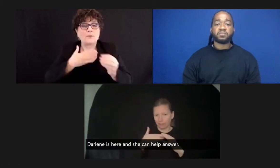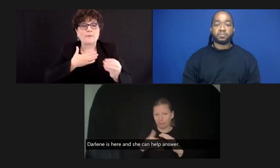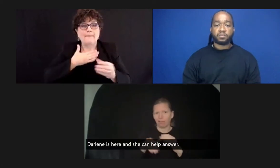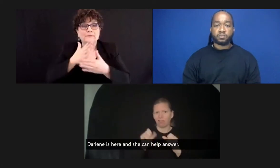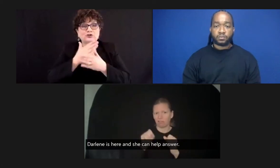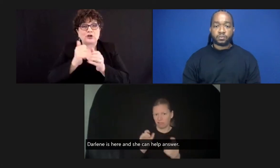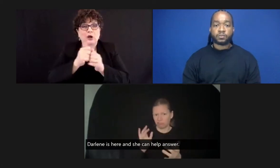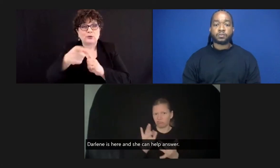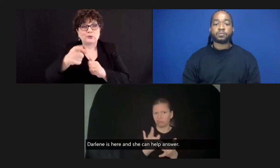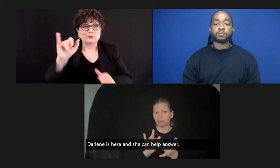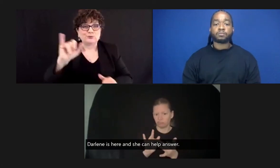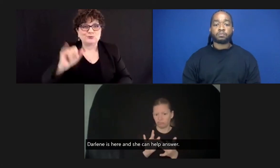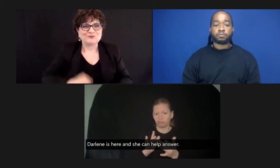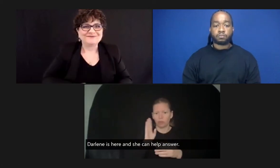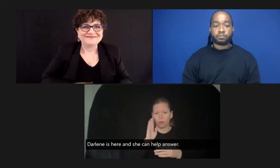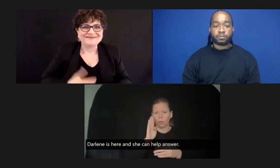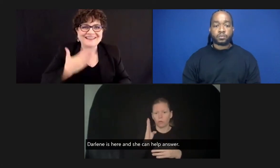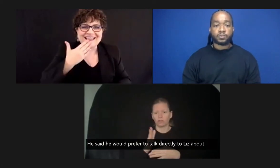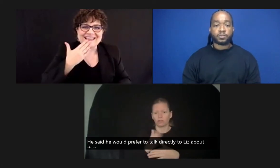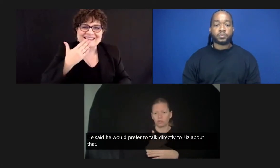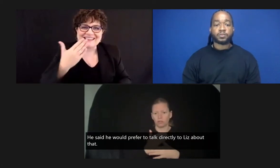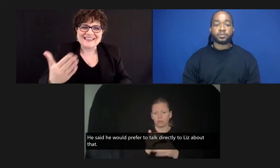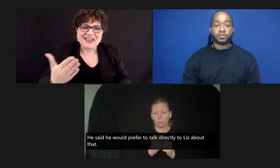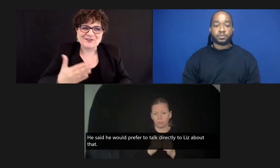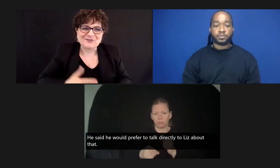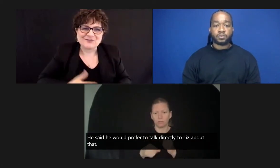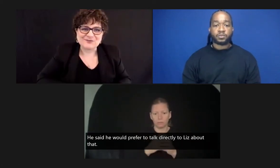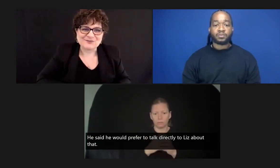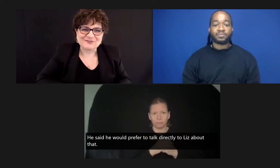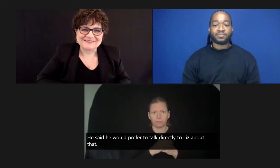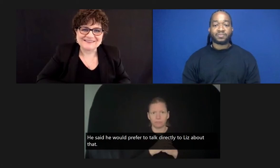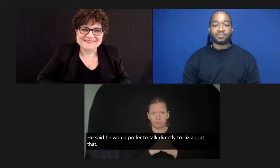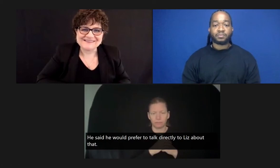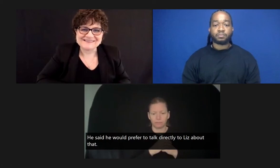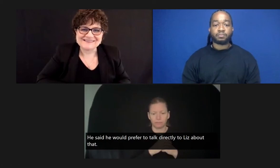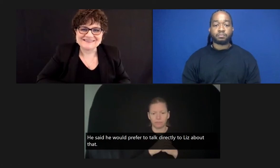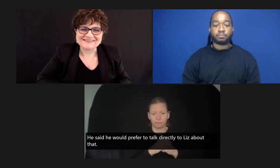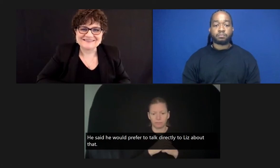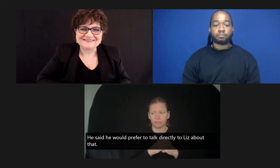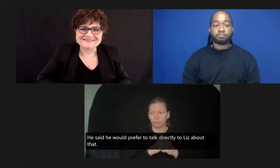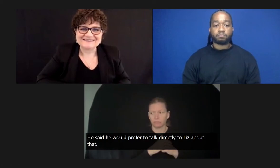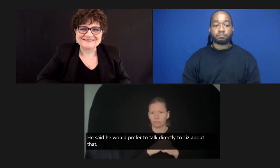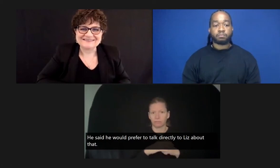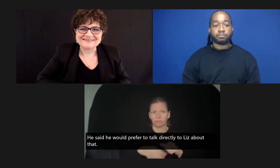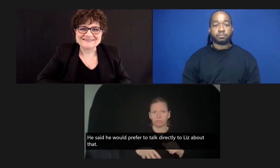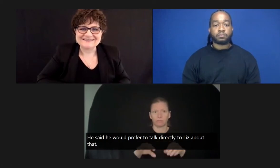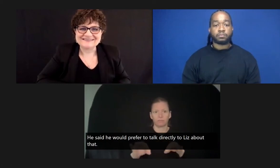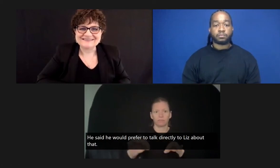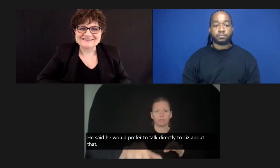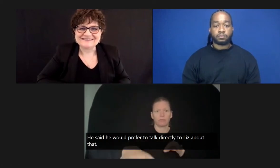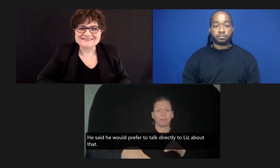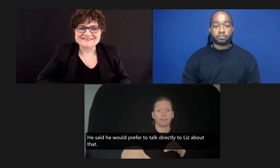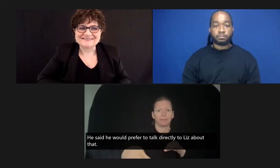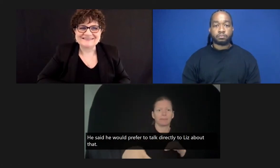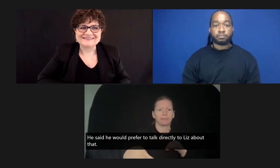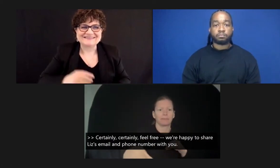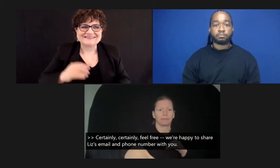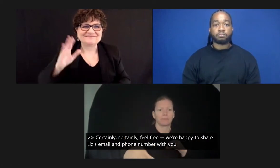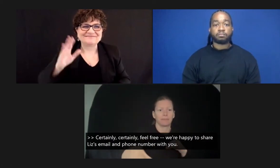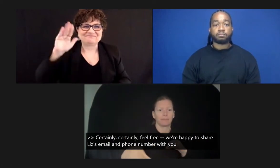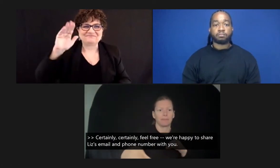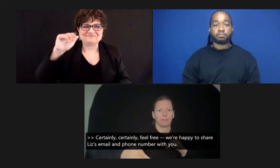Certainly, certainly. Feel free. We're happy to share Liz's email and phone number with you.